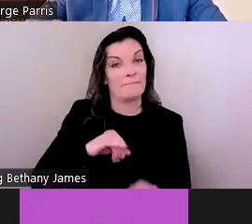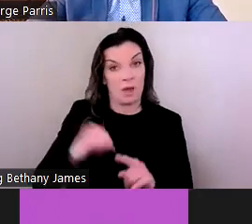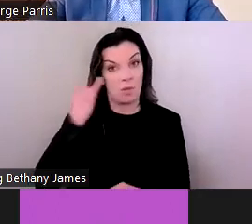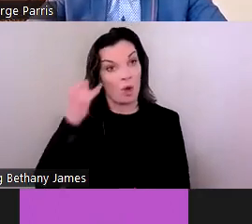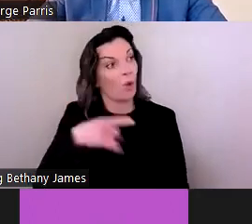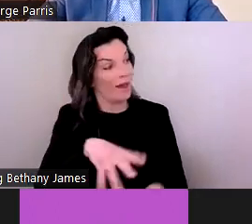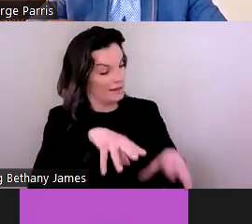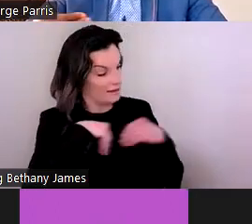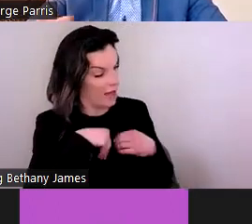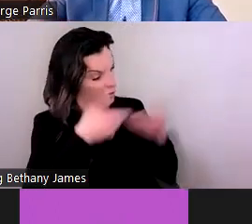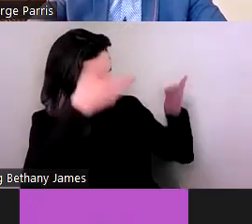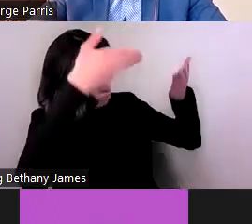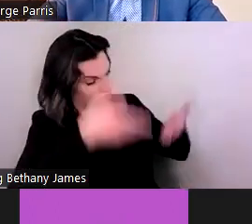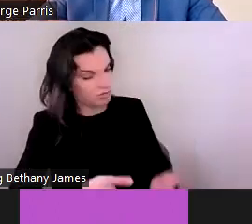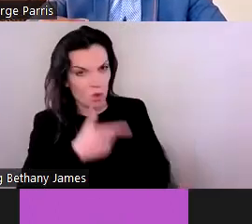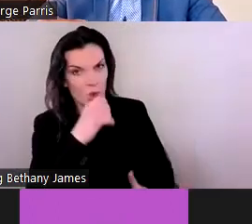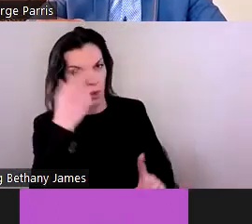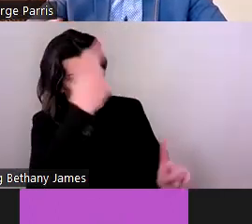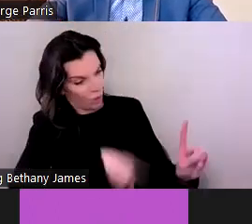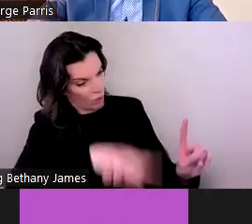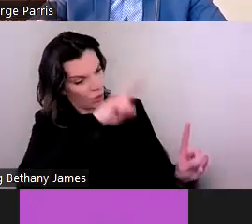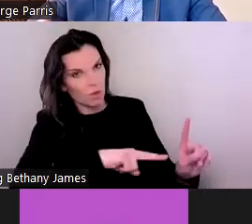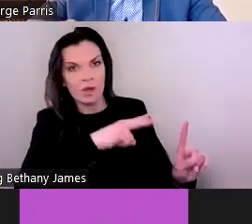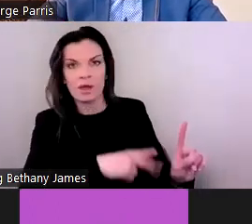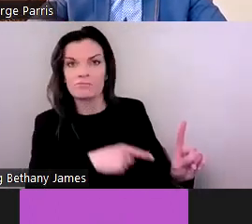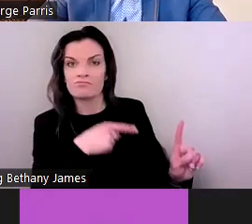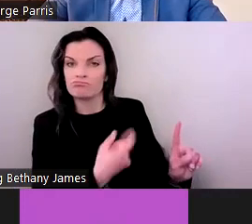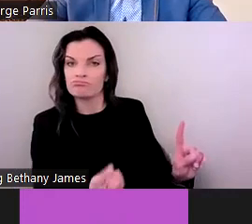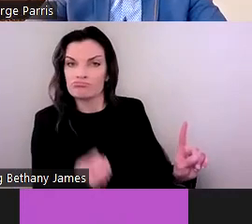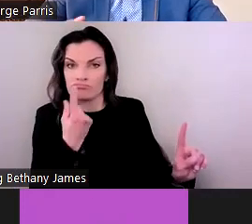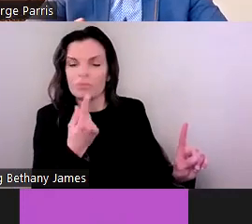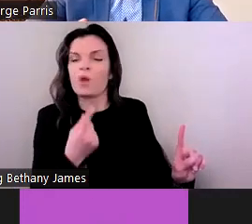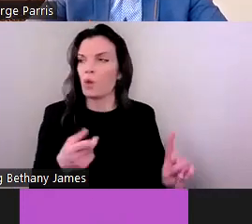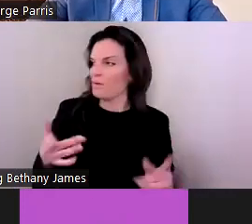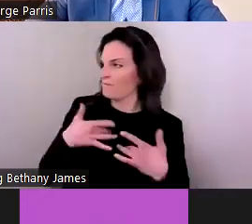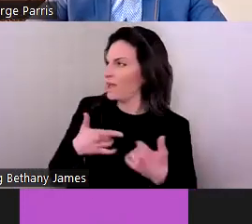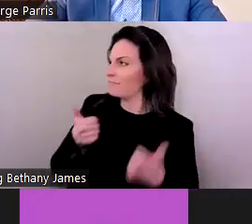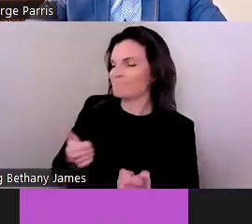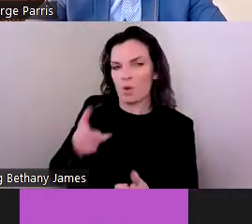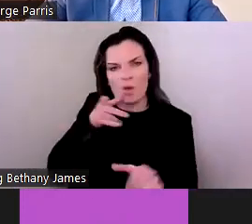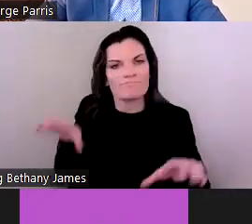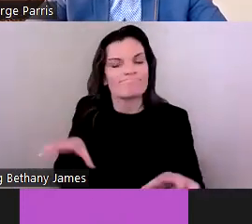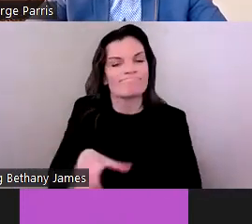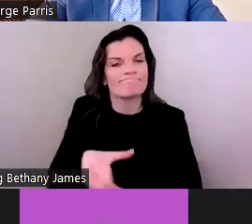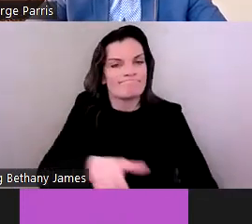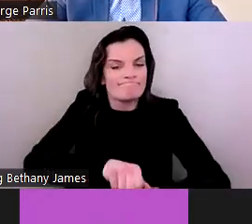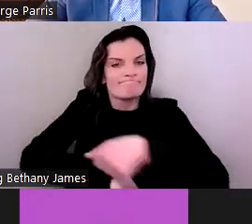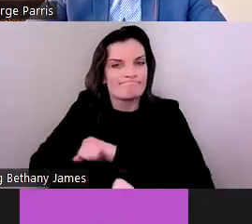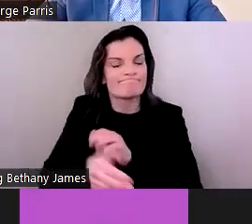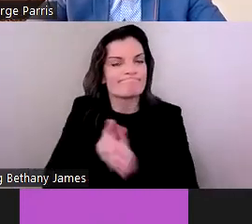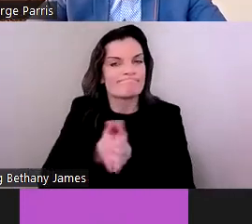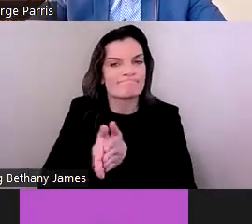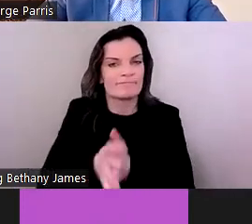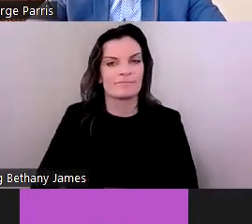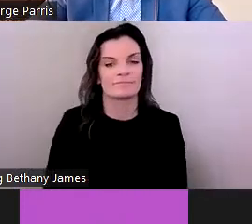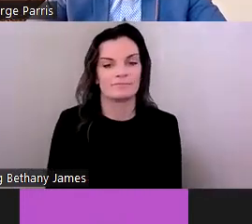And as a result, less stress, healthy work environment, better employee. Workers who do not